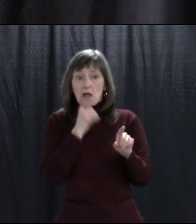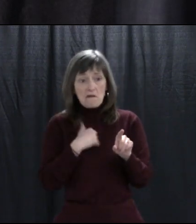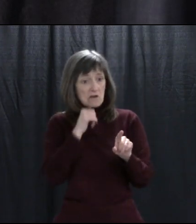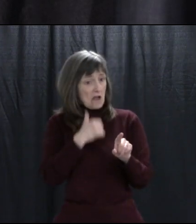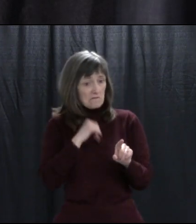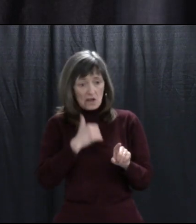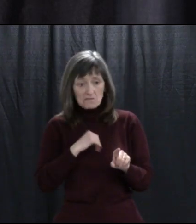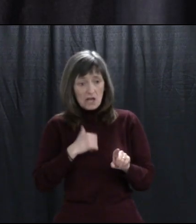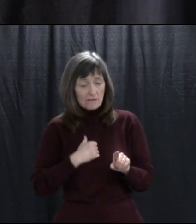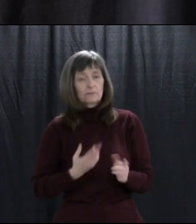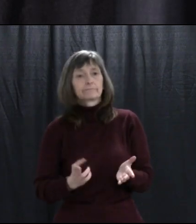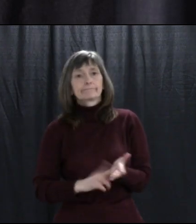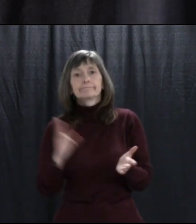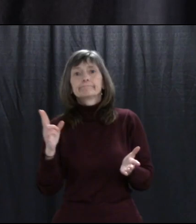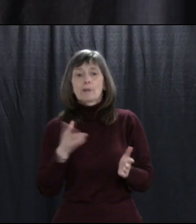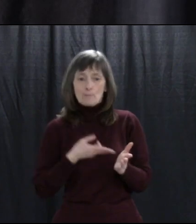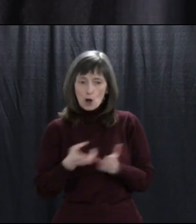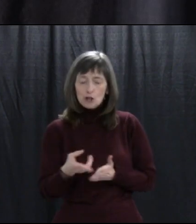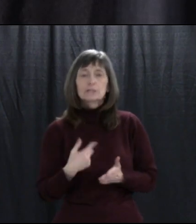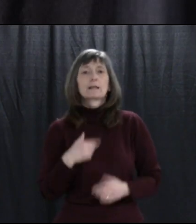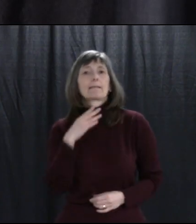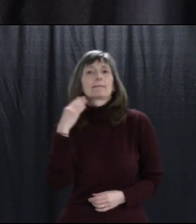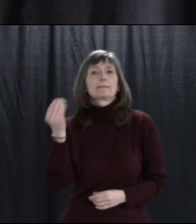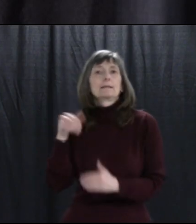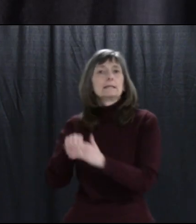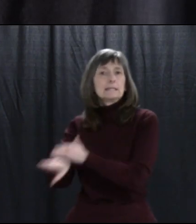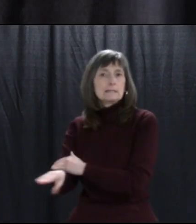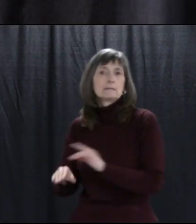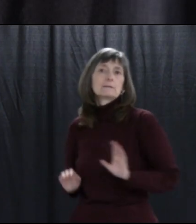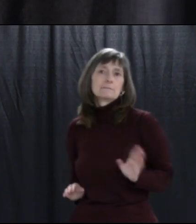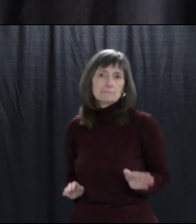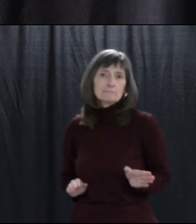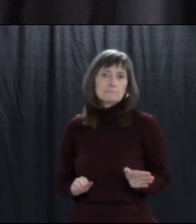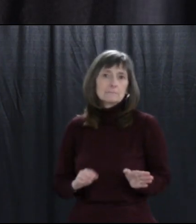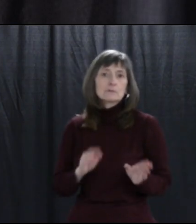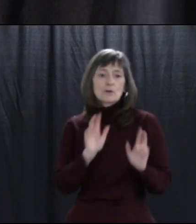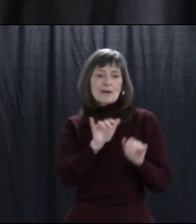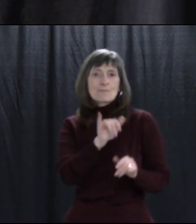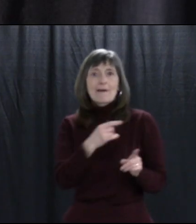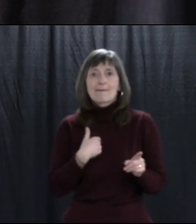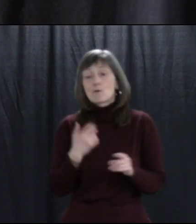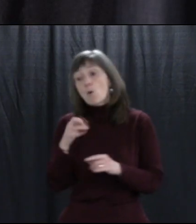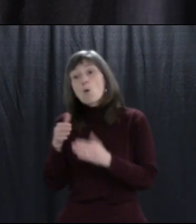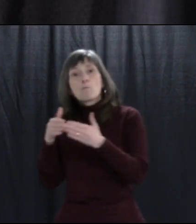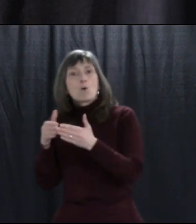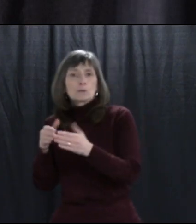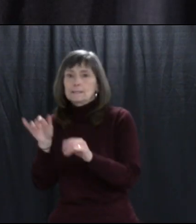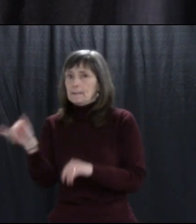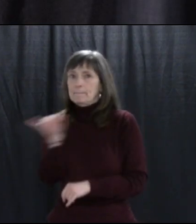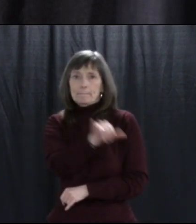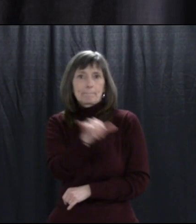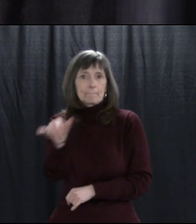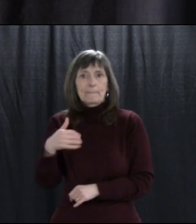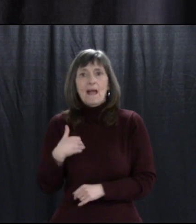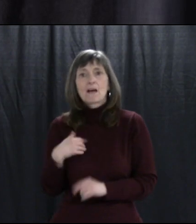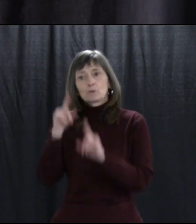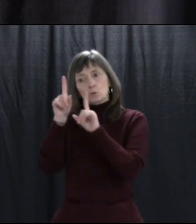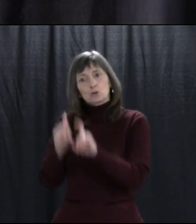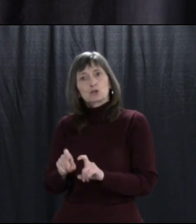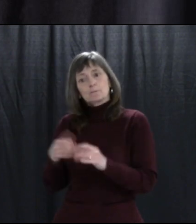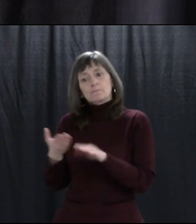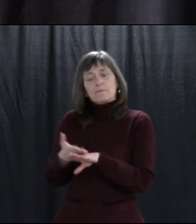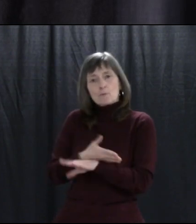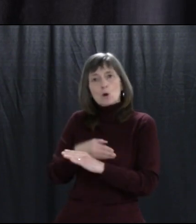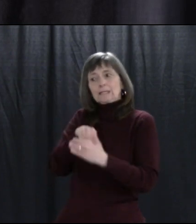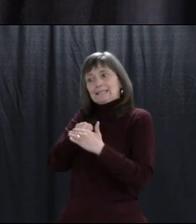have filled that out honestly and leave that at the airport or the ferry terminal before setting off